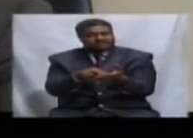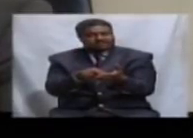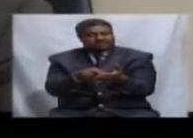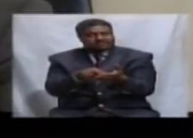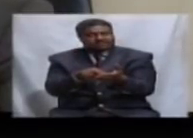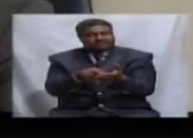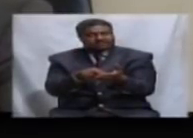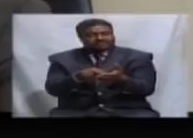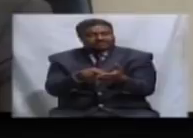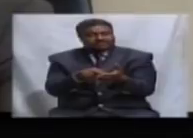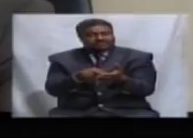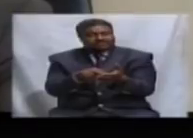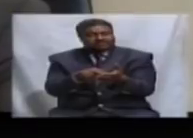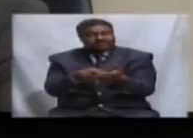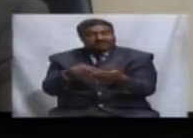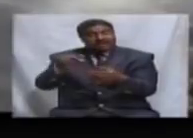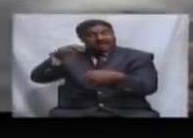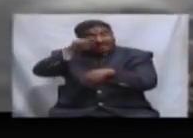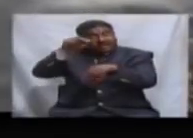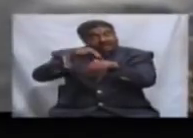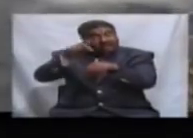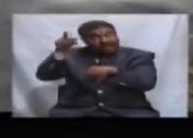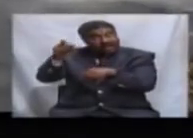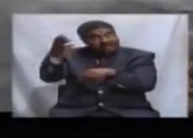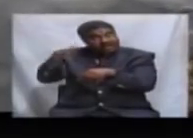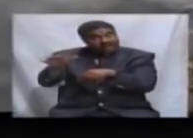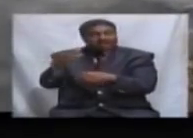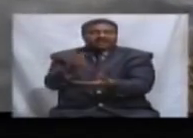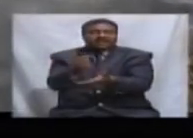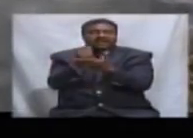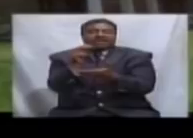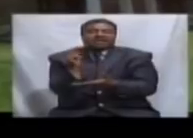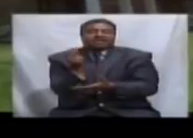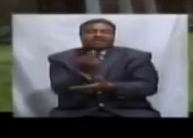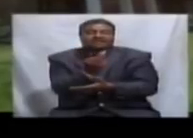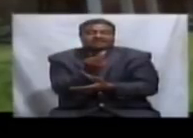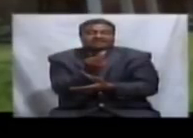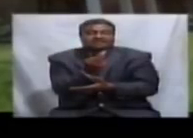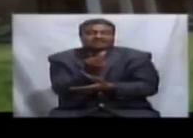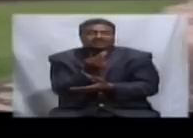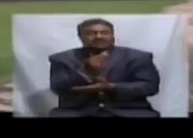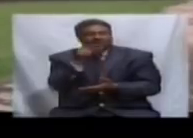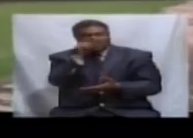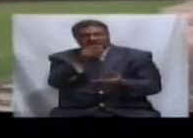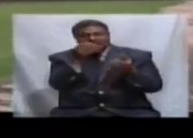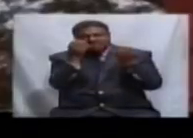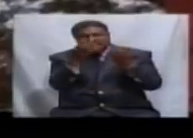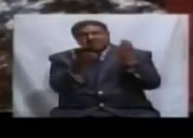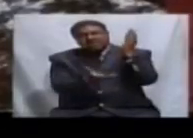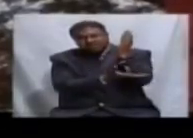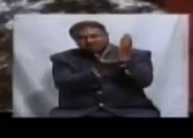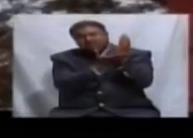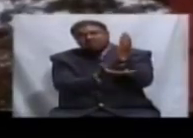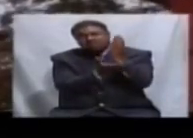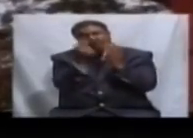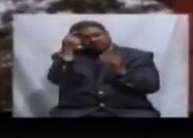almost simple, because nature favors us. The minister has since highlighted strides being made towards improvement of